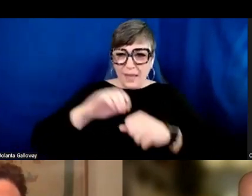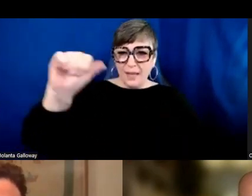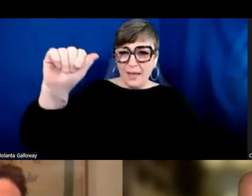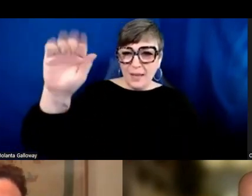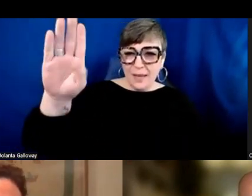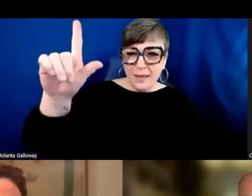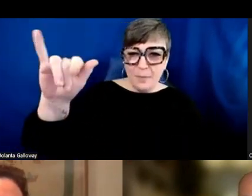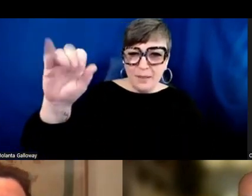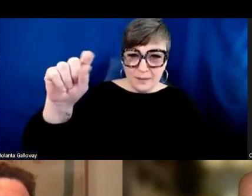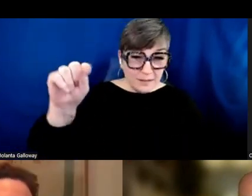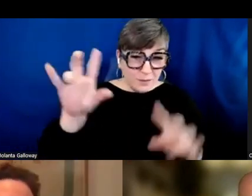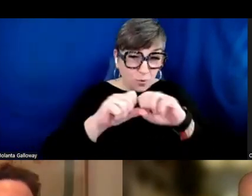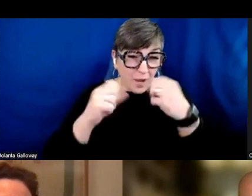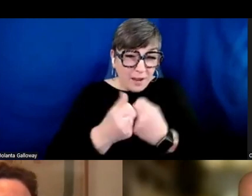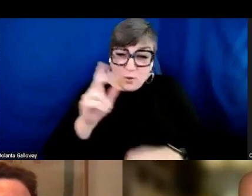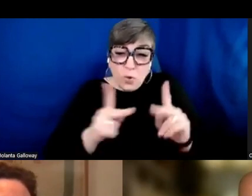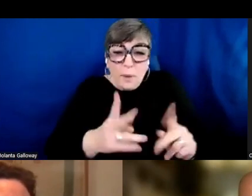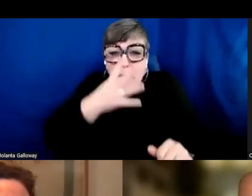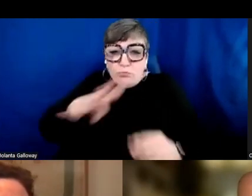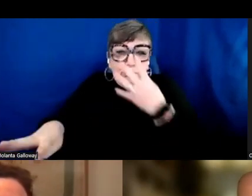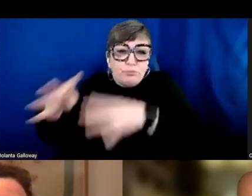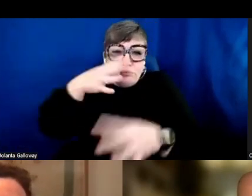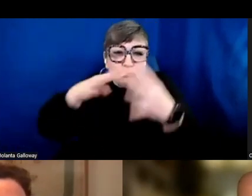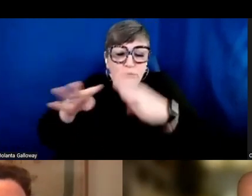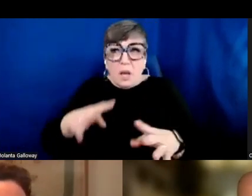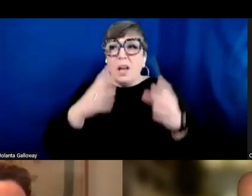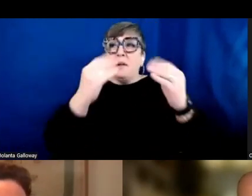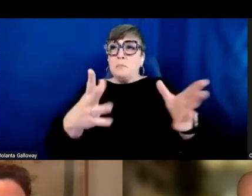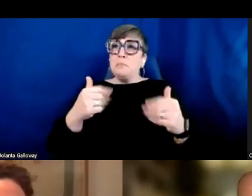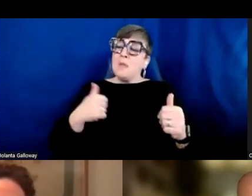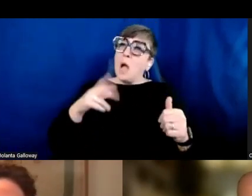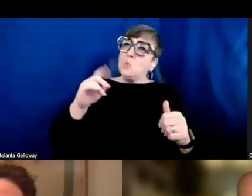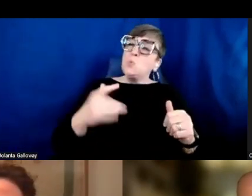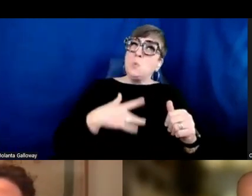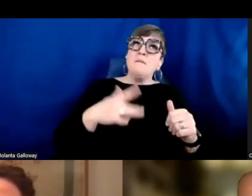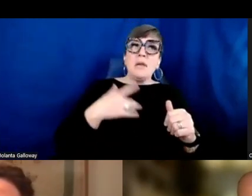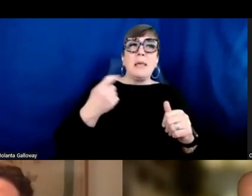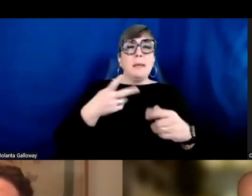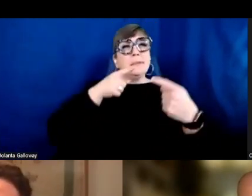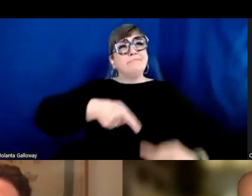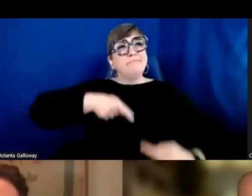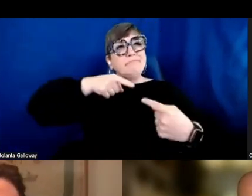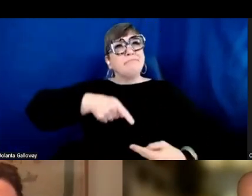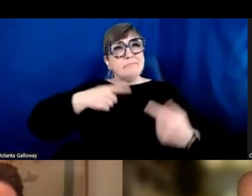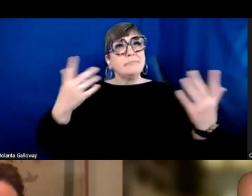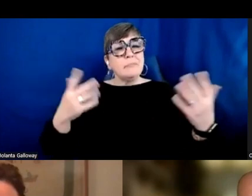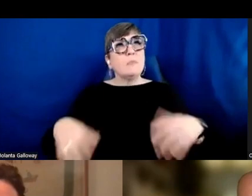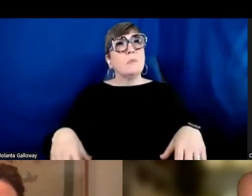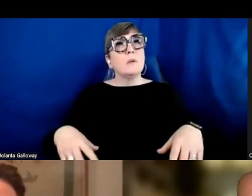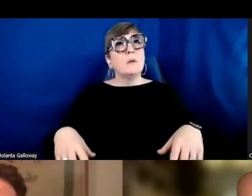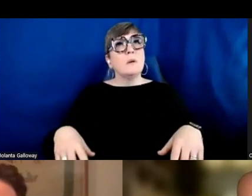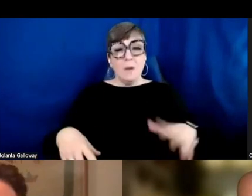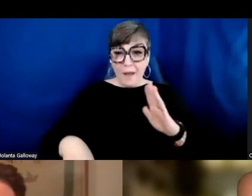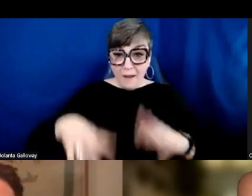material. Um, I, I do find it hard on some topics I work on to, again, to find firsthand